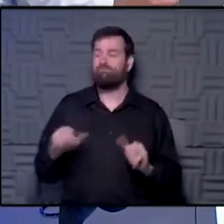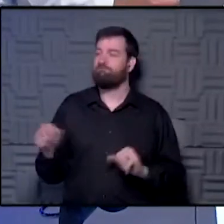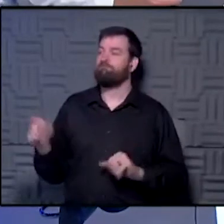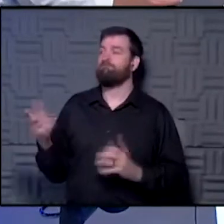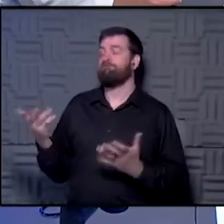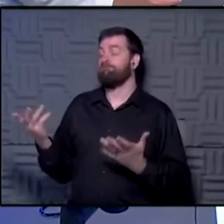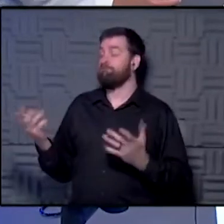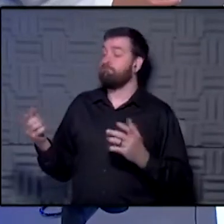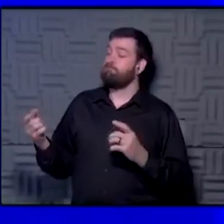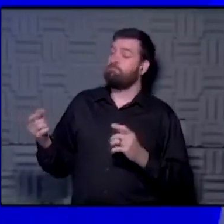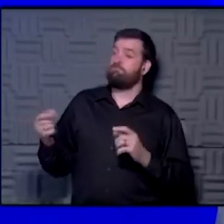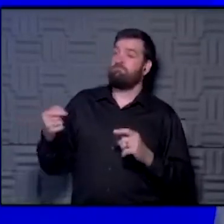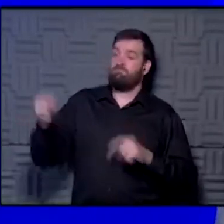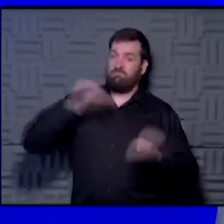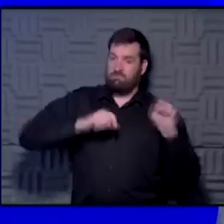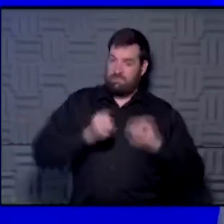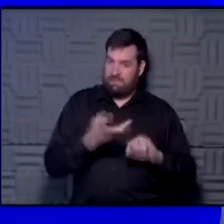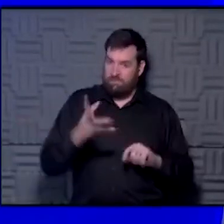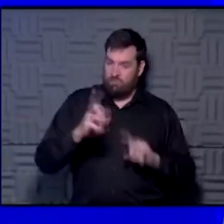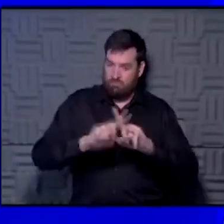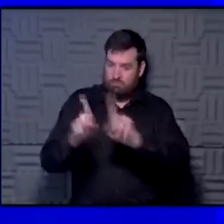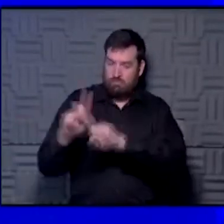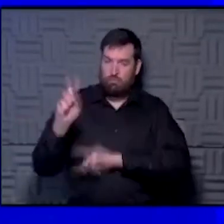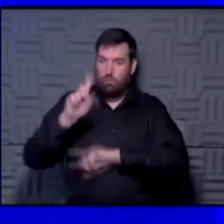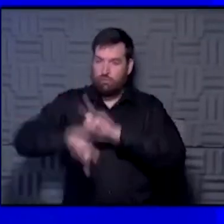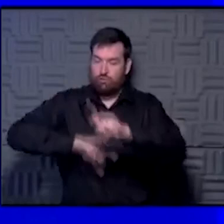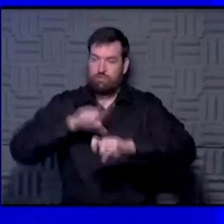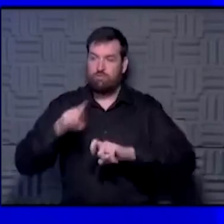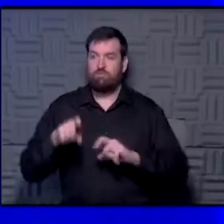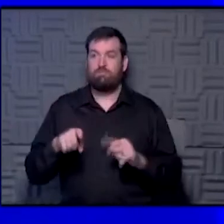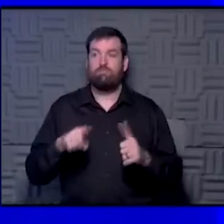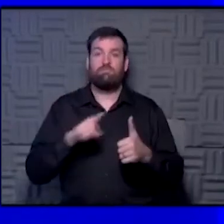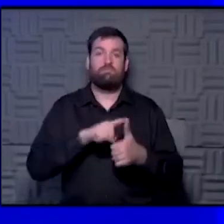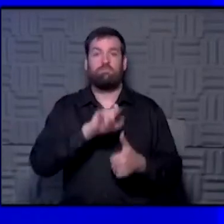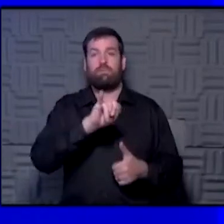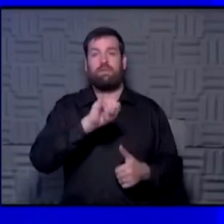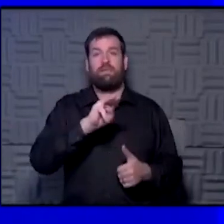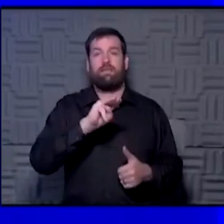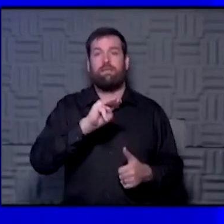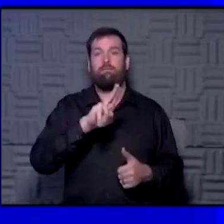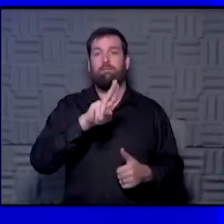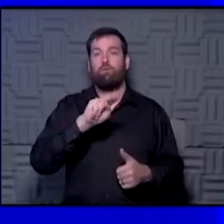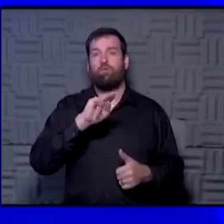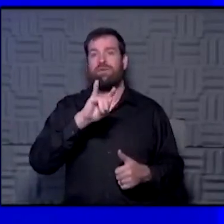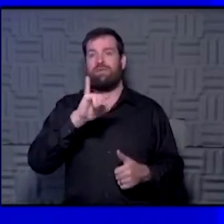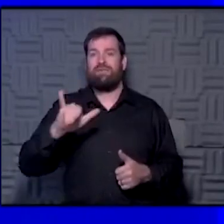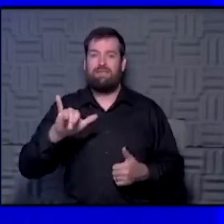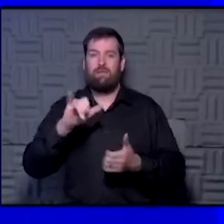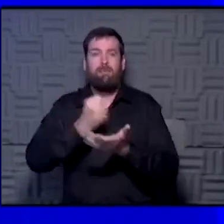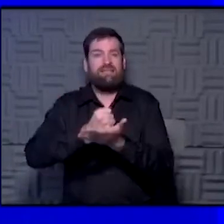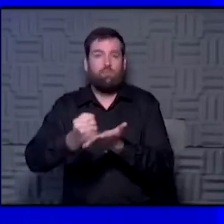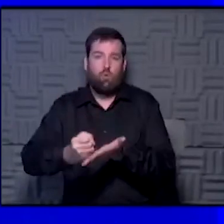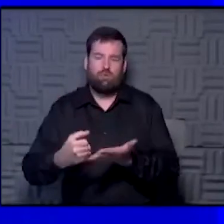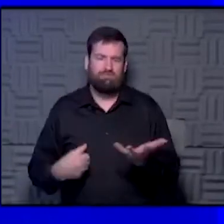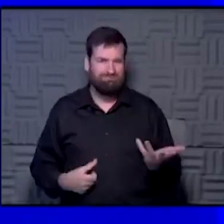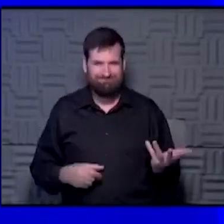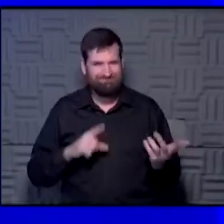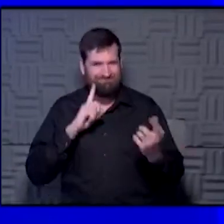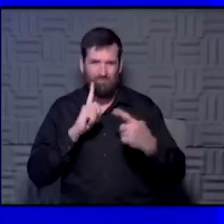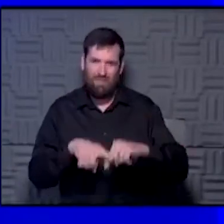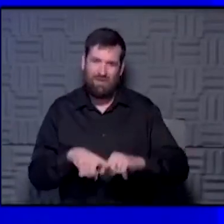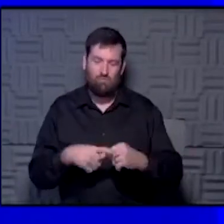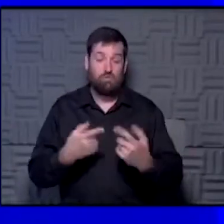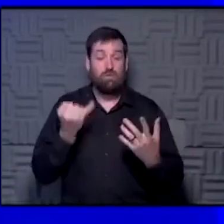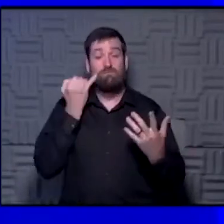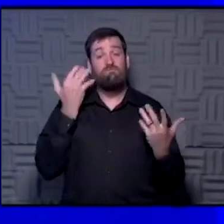back to, again, a few different questions here. This goes back to an immunity passport, which I don't know how reliable that is, especially if you've